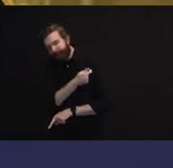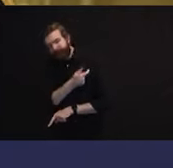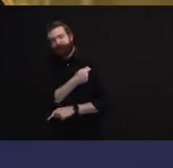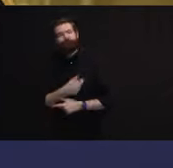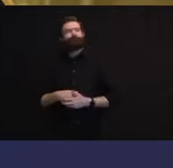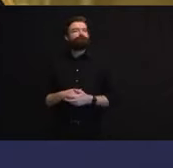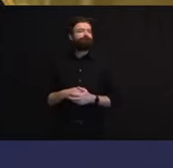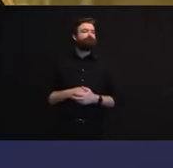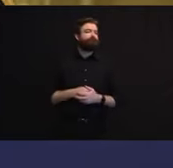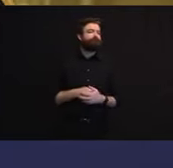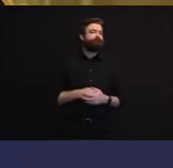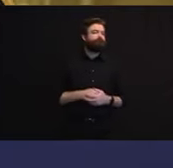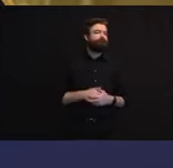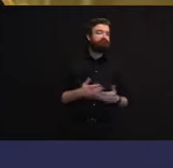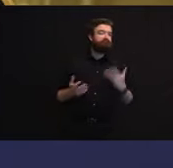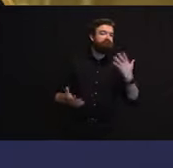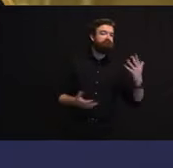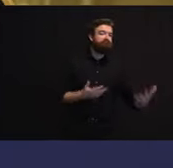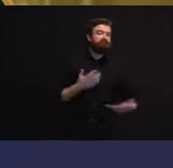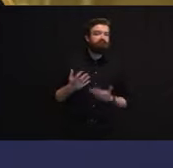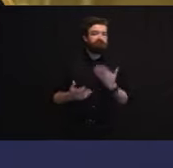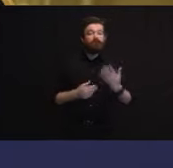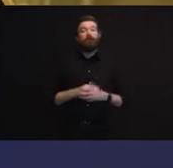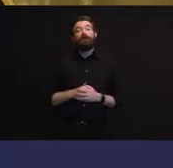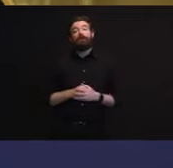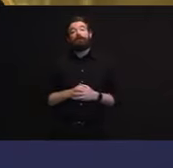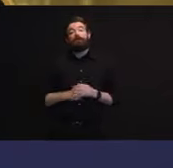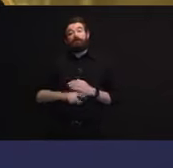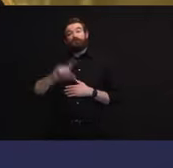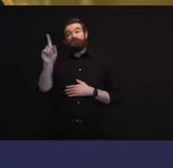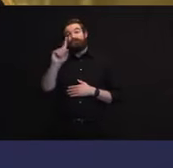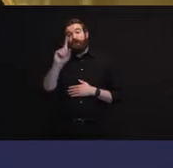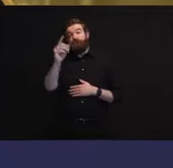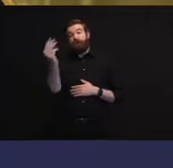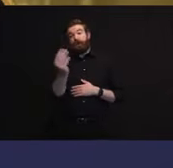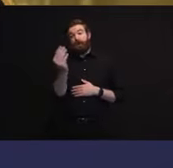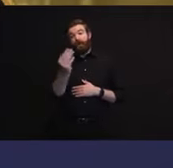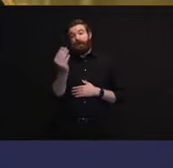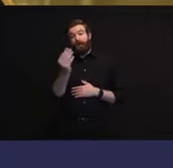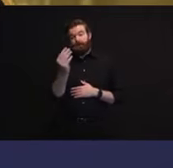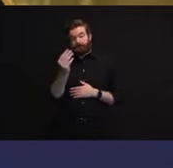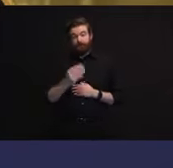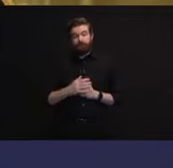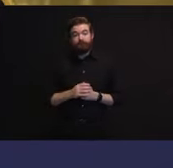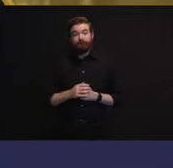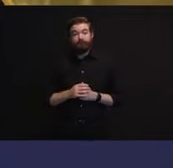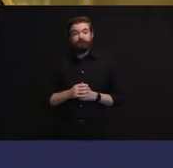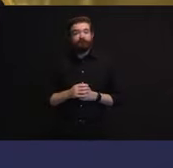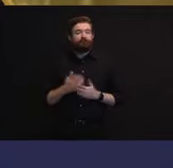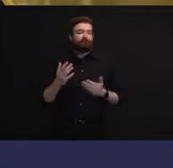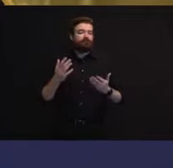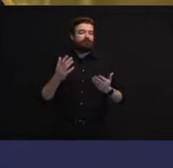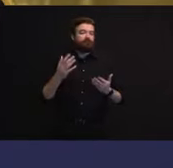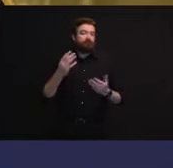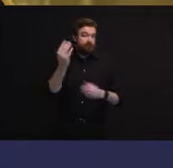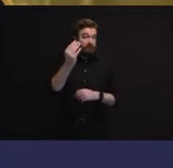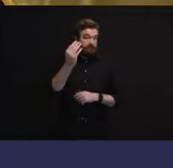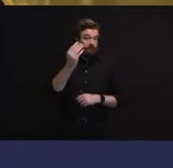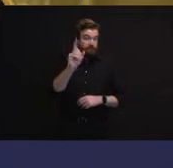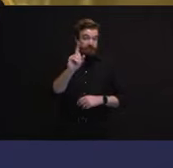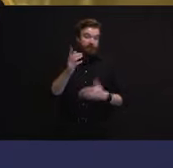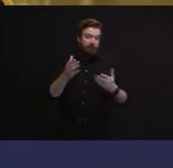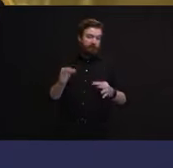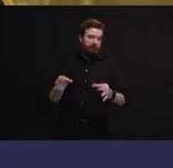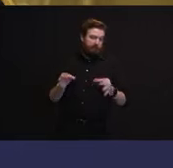I think we're on. Mahan, I think it's 1 o'clock on Monday, but I have to say that might move around given that there's